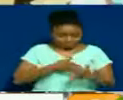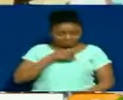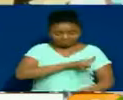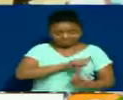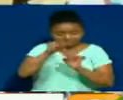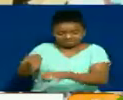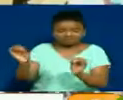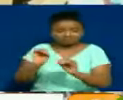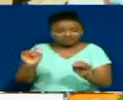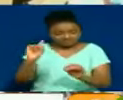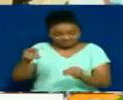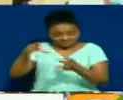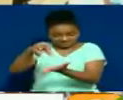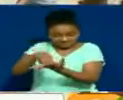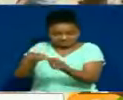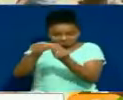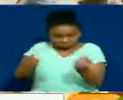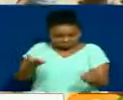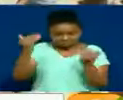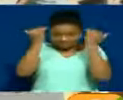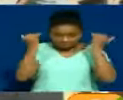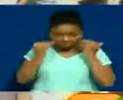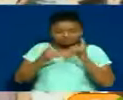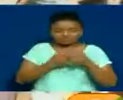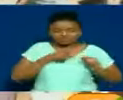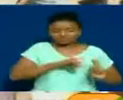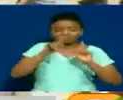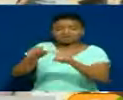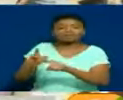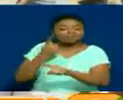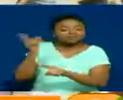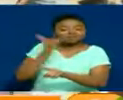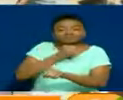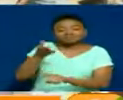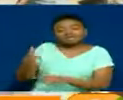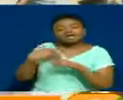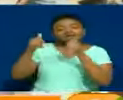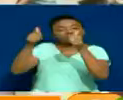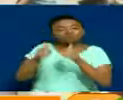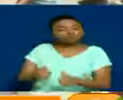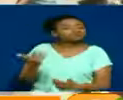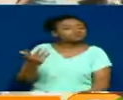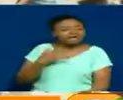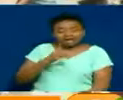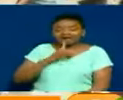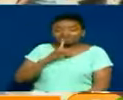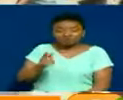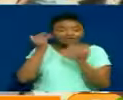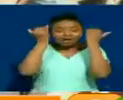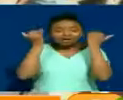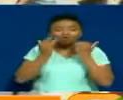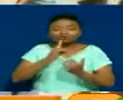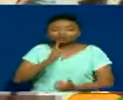land until the dispute is heard and determined. Na hapa iko court order, akuonezana azikaribia hapa.